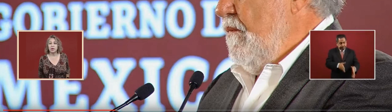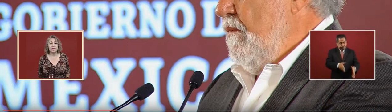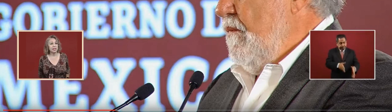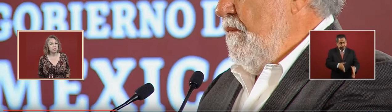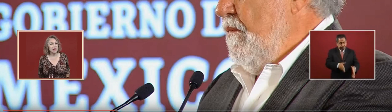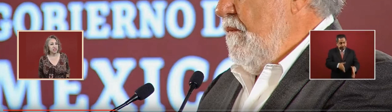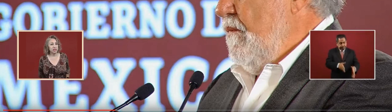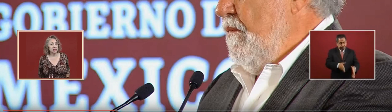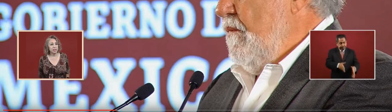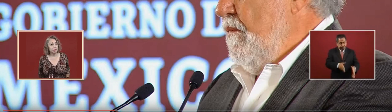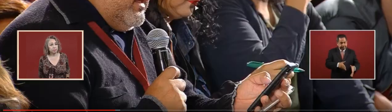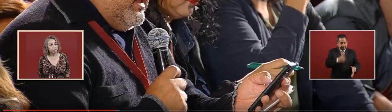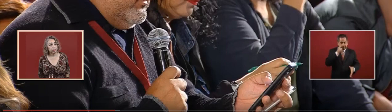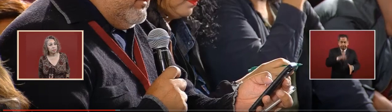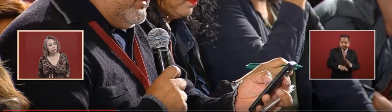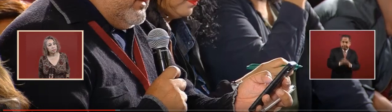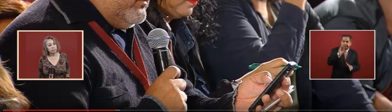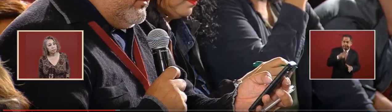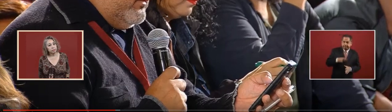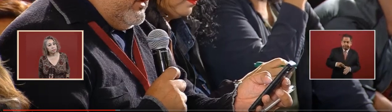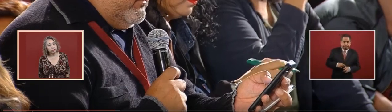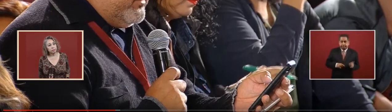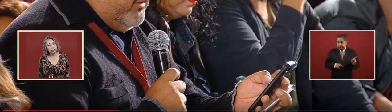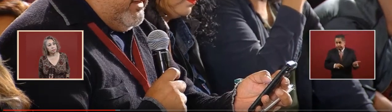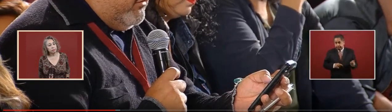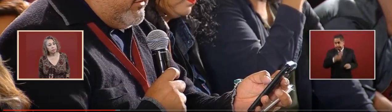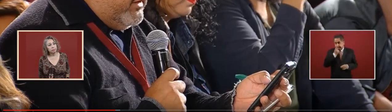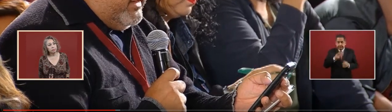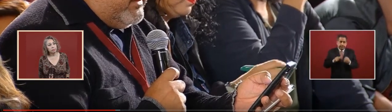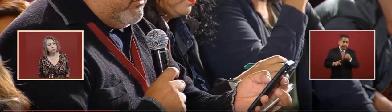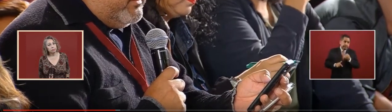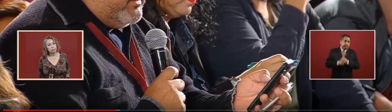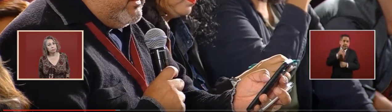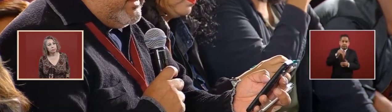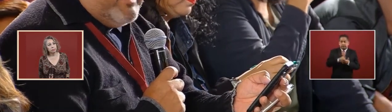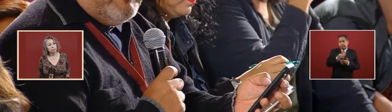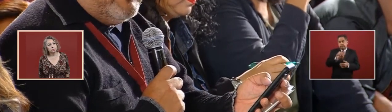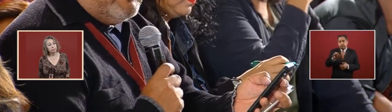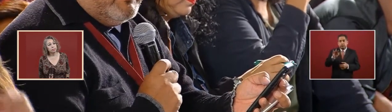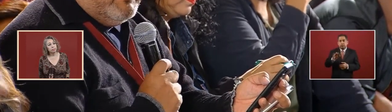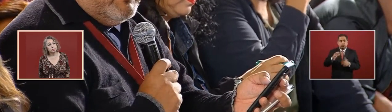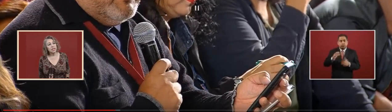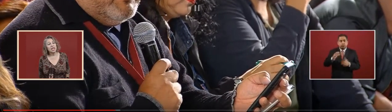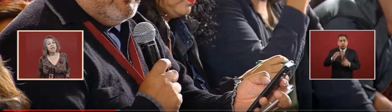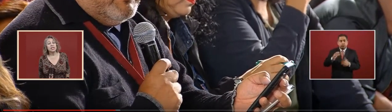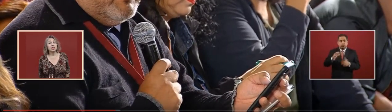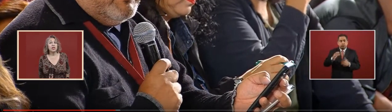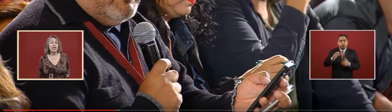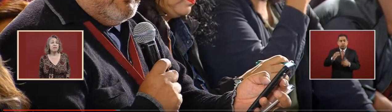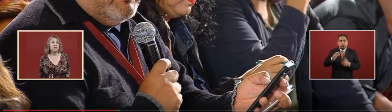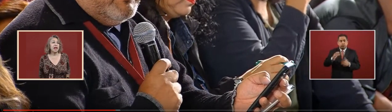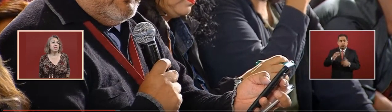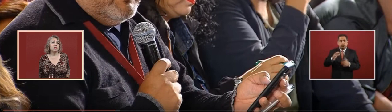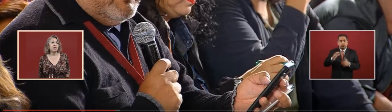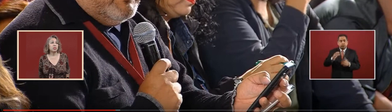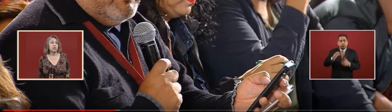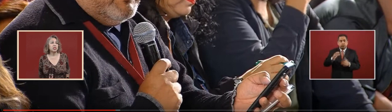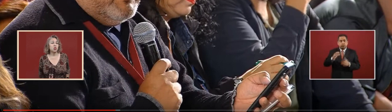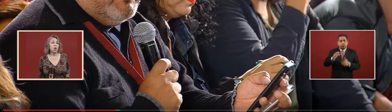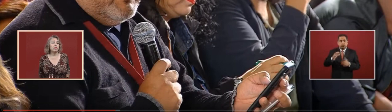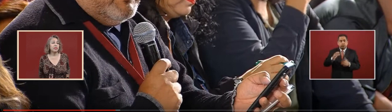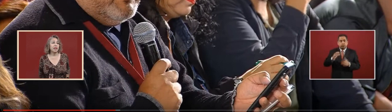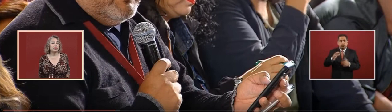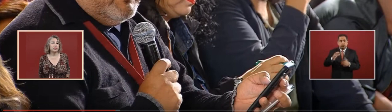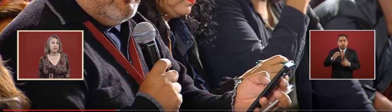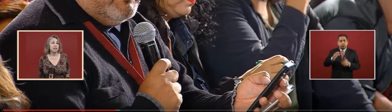their forensic measures? Ellos daban datos de 12,540 cadáveres. So they gave data that there was